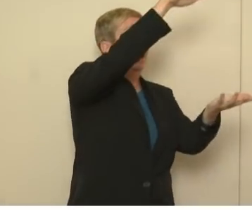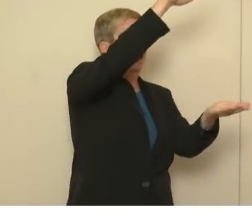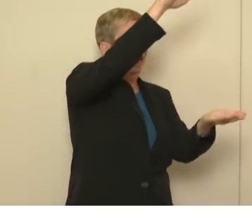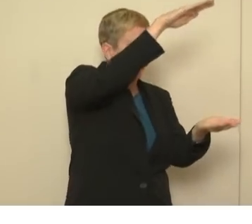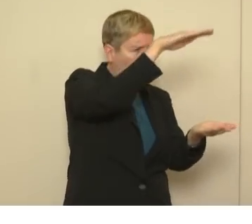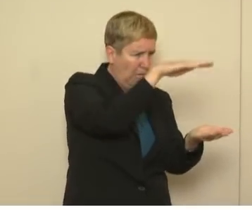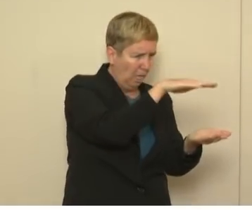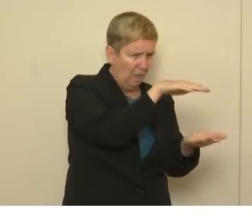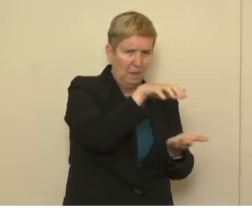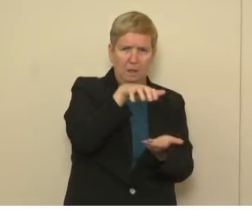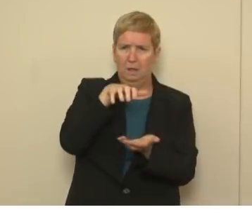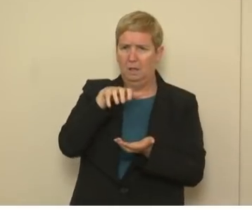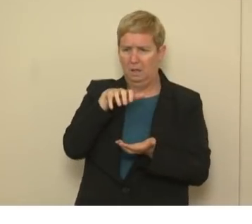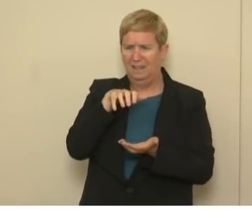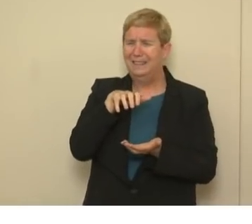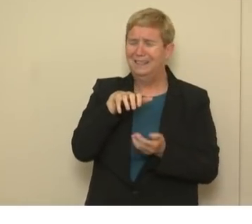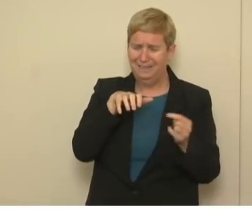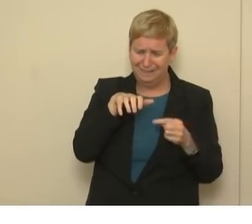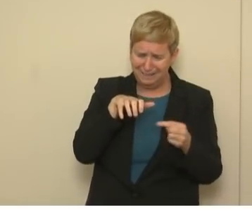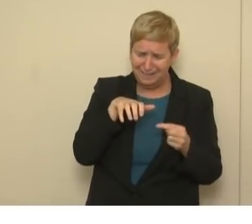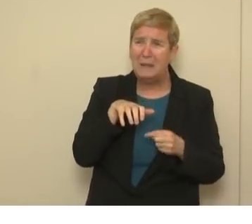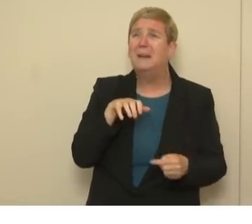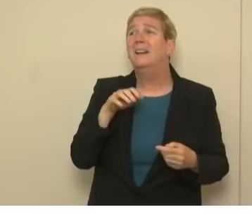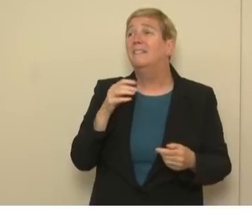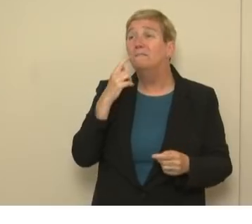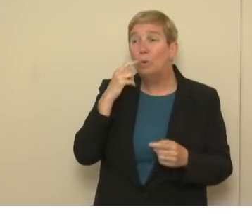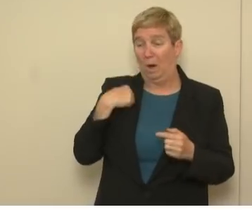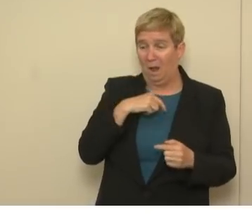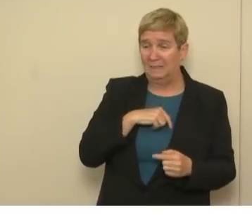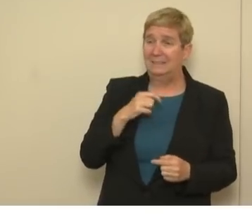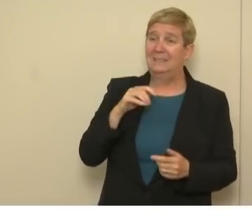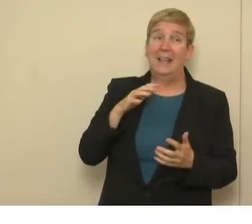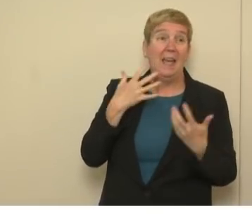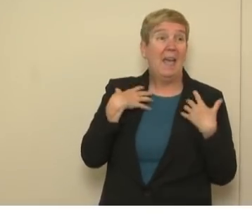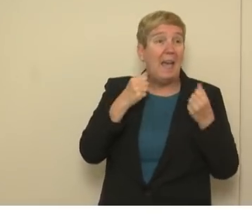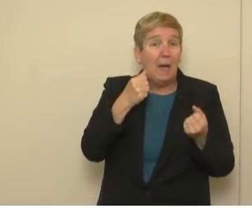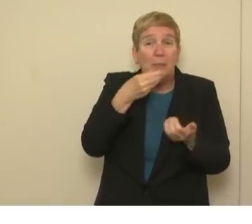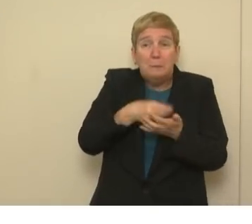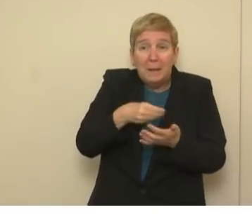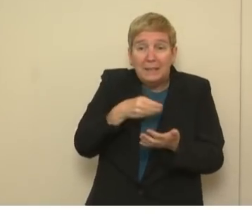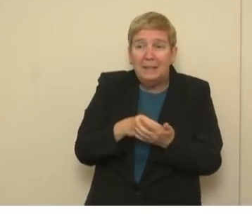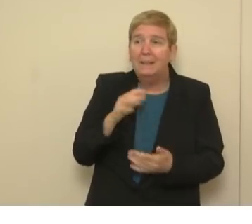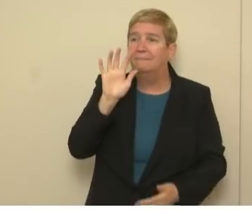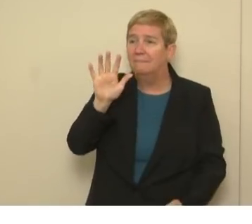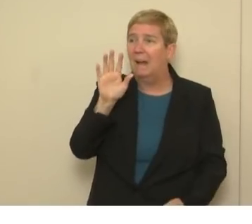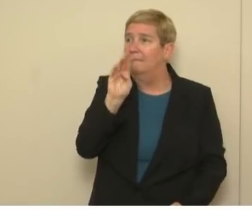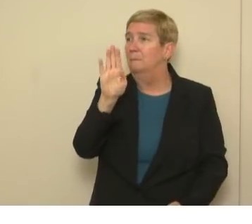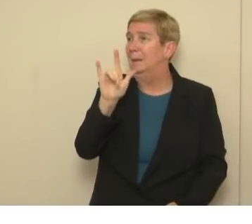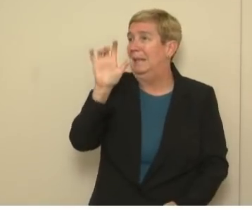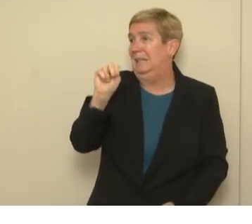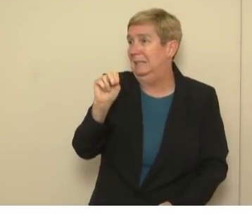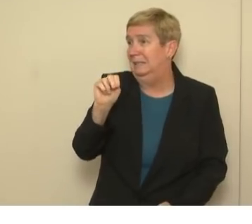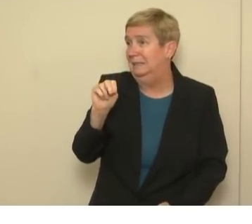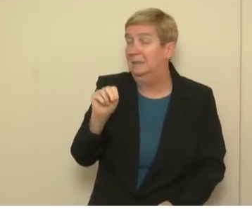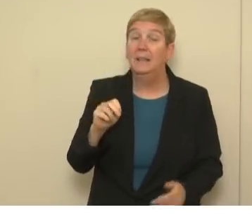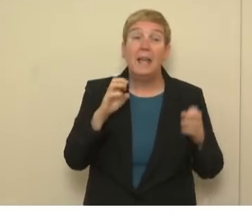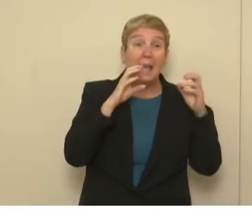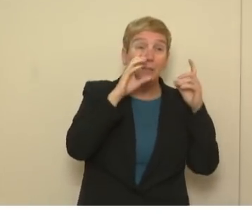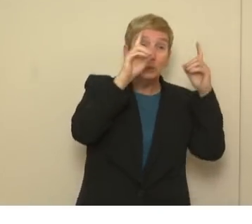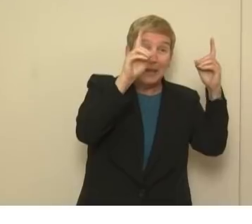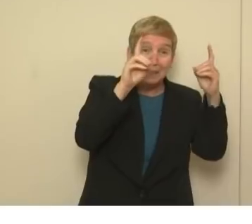into education. Health care means $5 billion a year to New Mexico. Education, federal dollars account